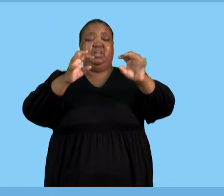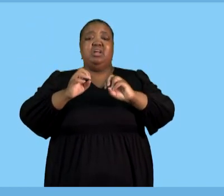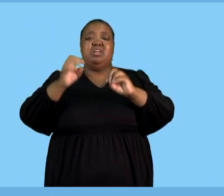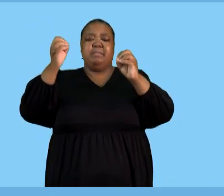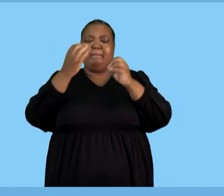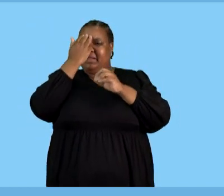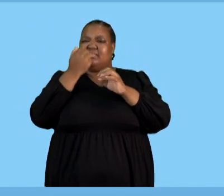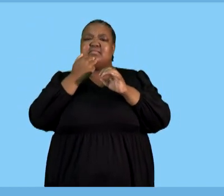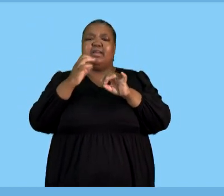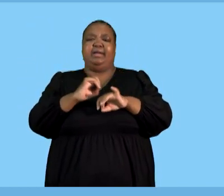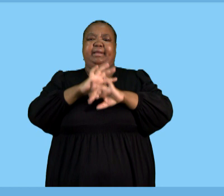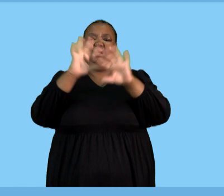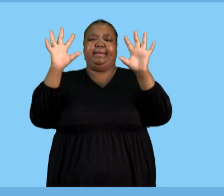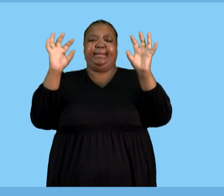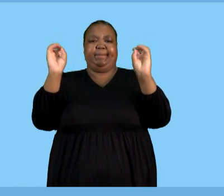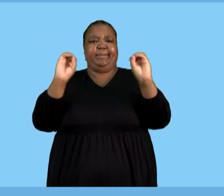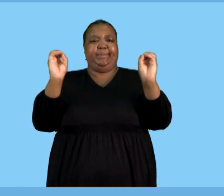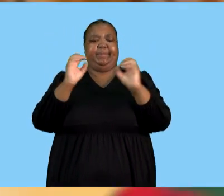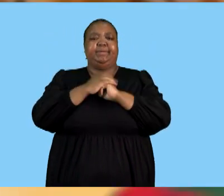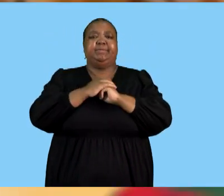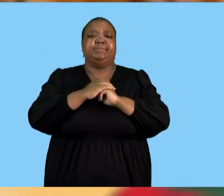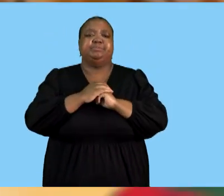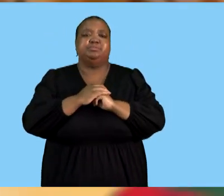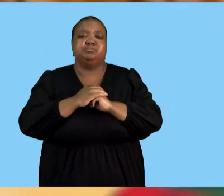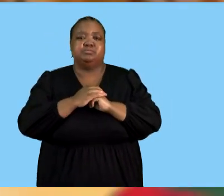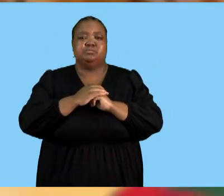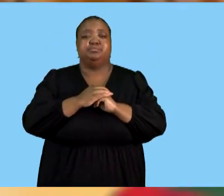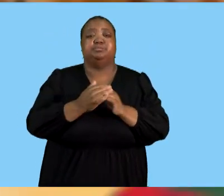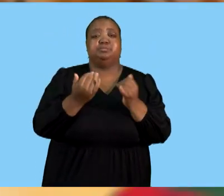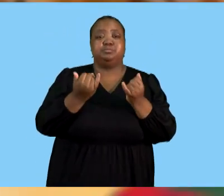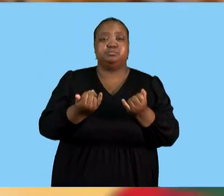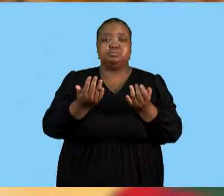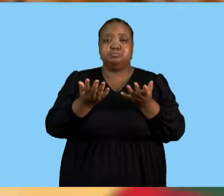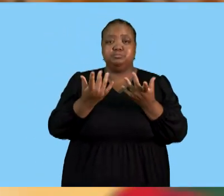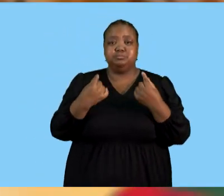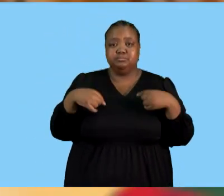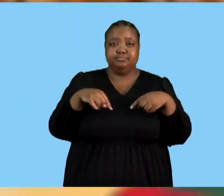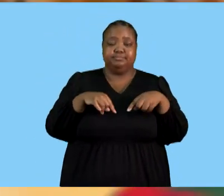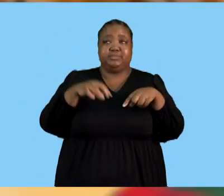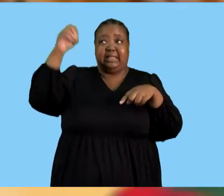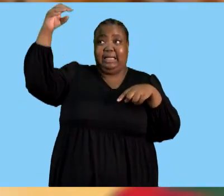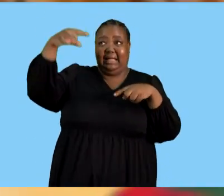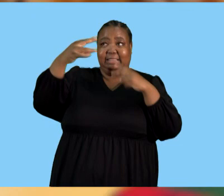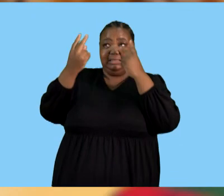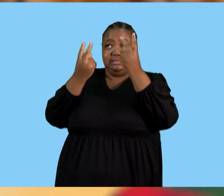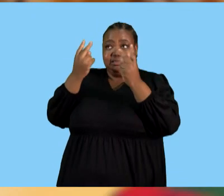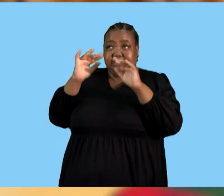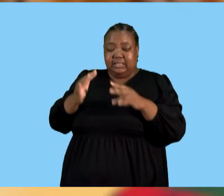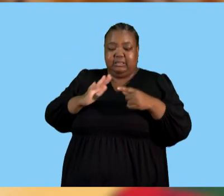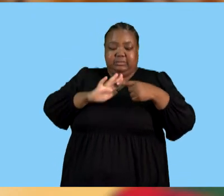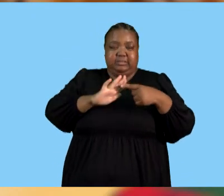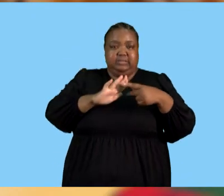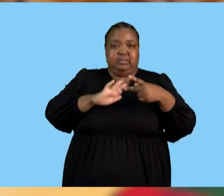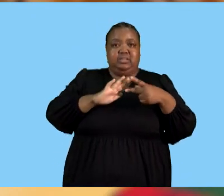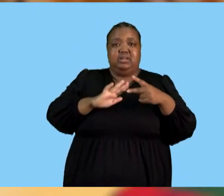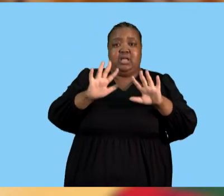picture that we may want to see. So now we have talked about how we are able to see light, how we are able to see